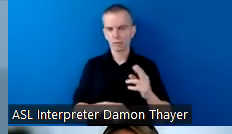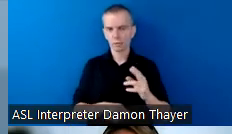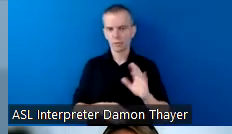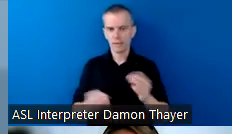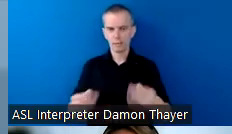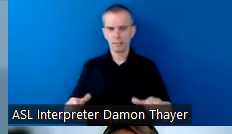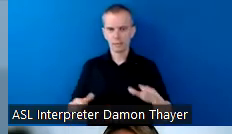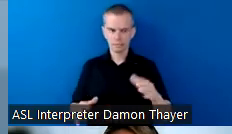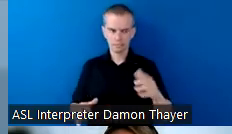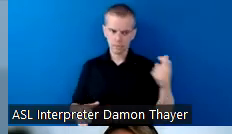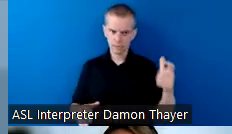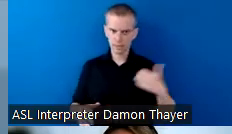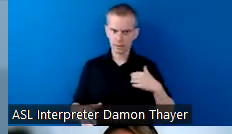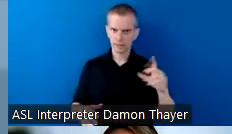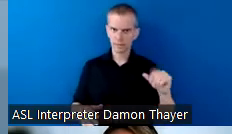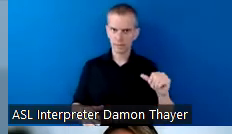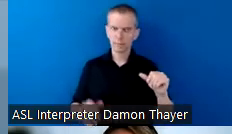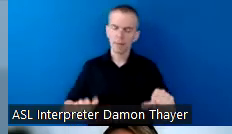a disability, potentially.